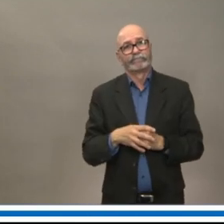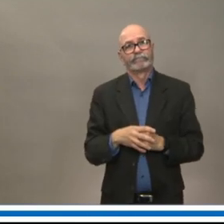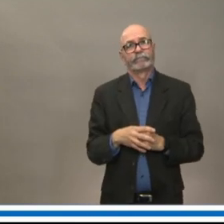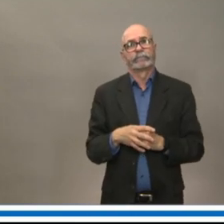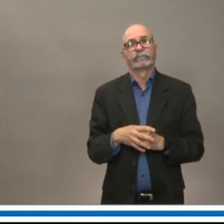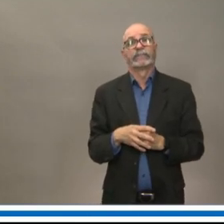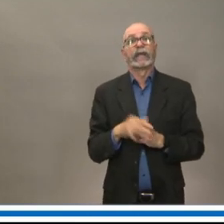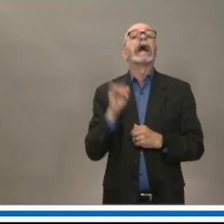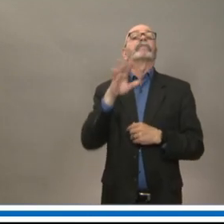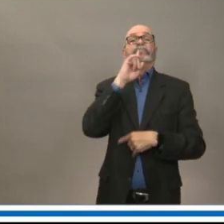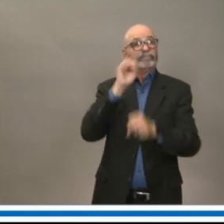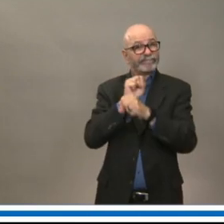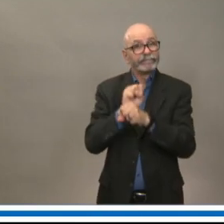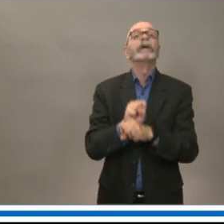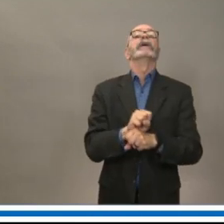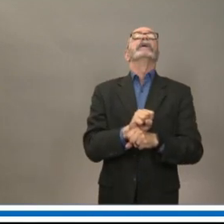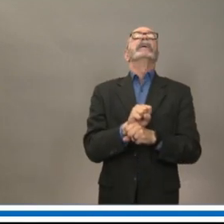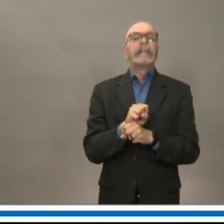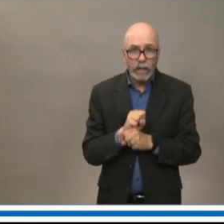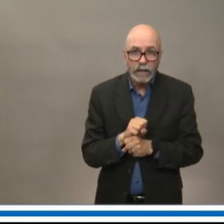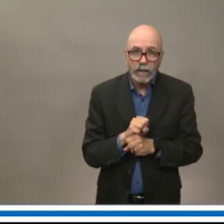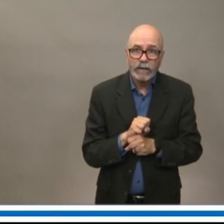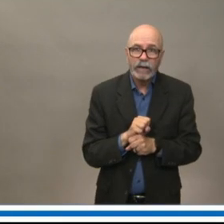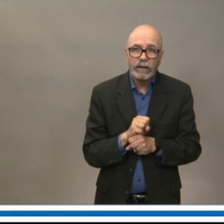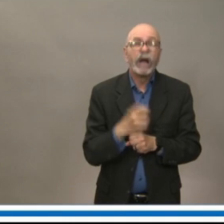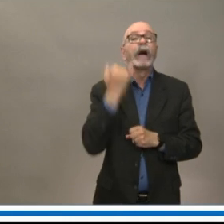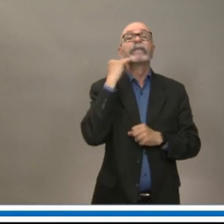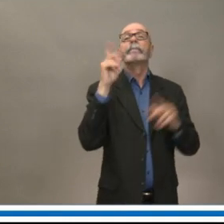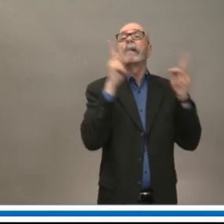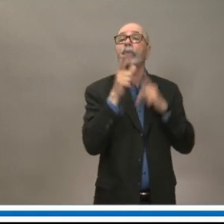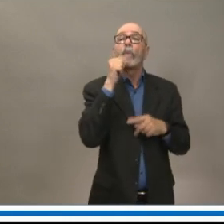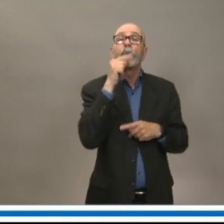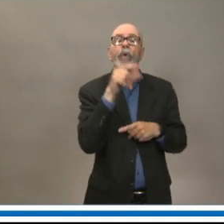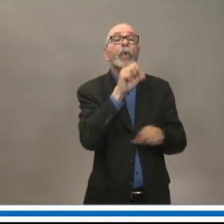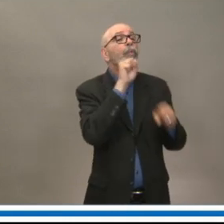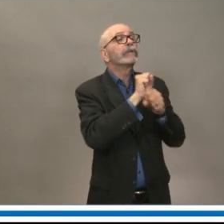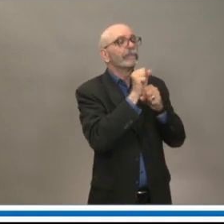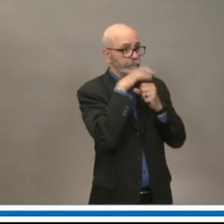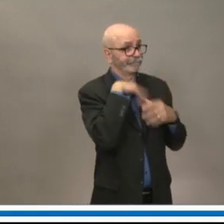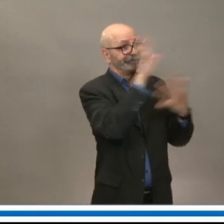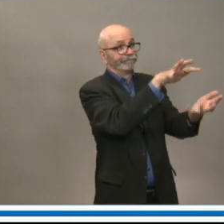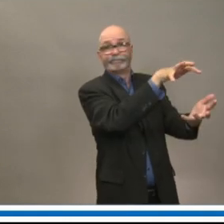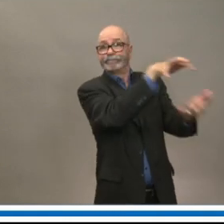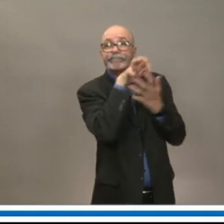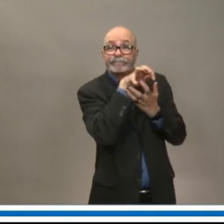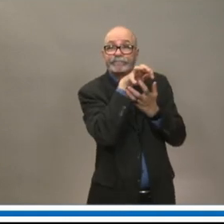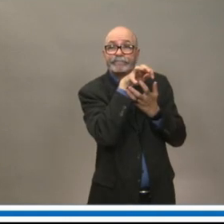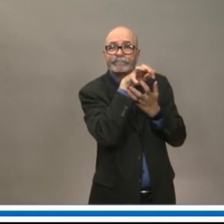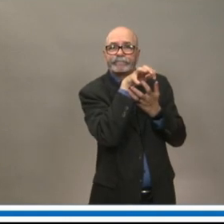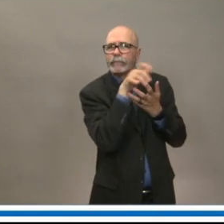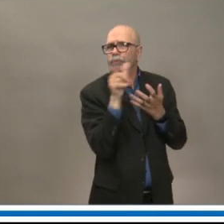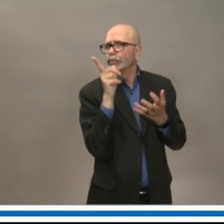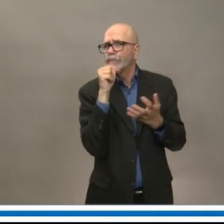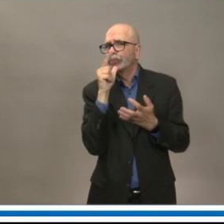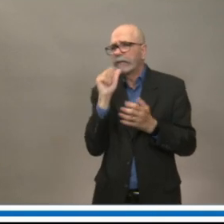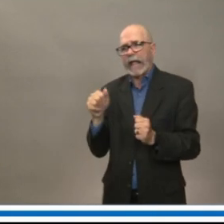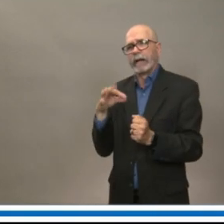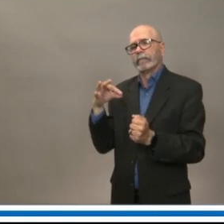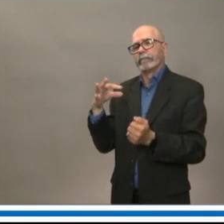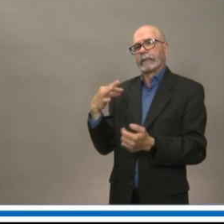expect to receive this top-up, and who will get it? The federal government announced that this morning. We're looking at the program, what they were